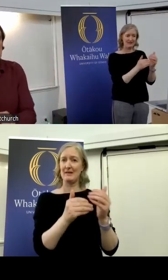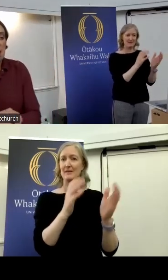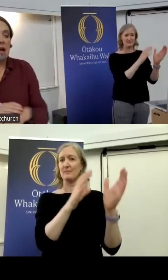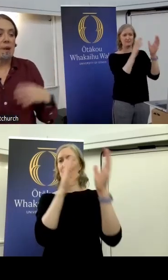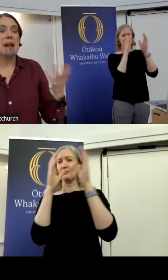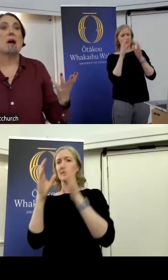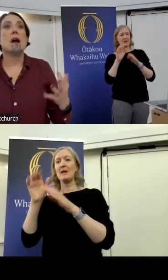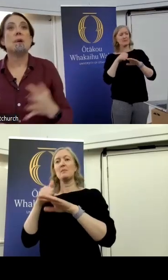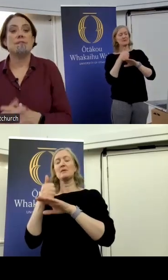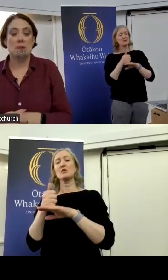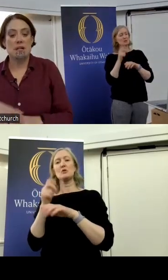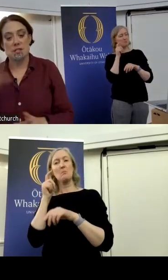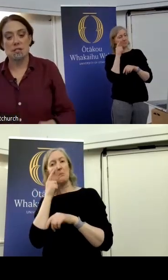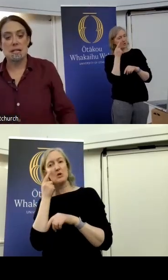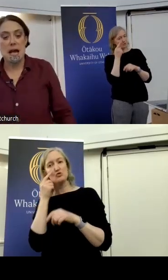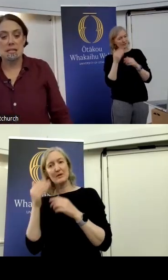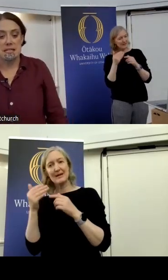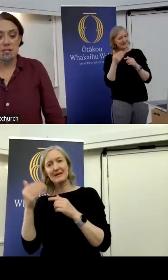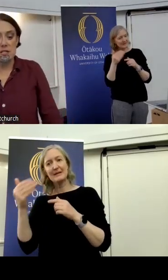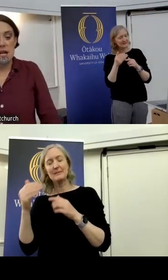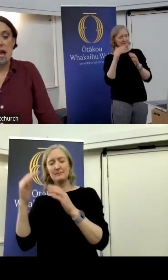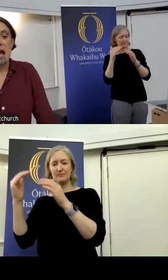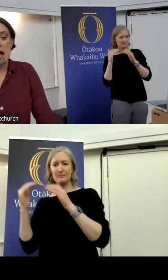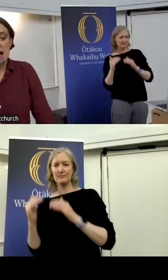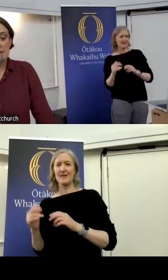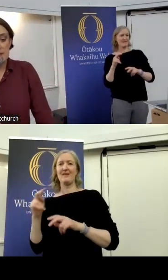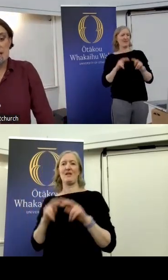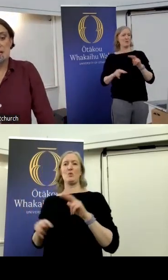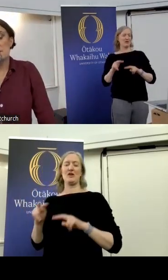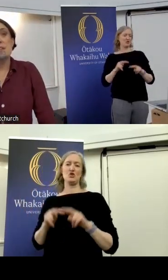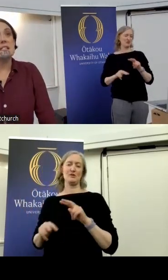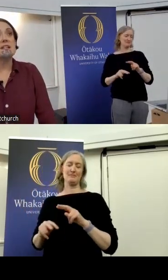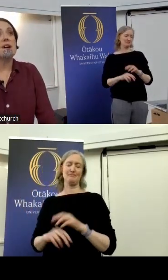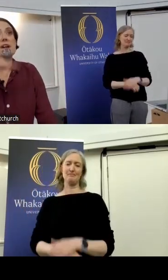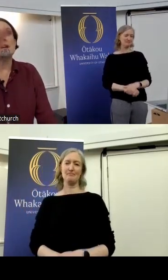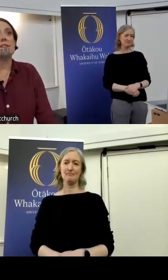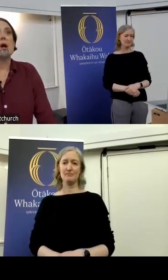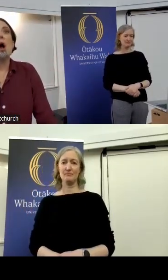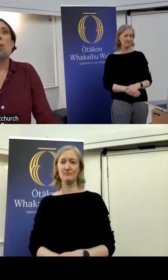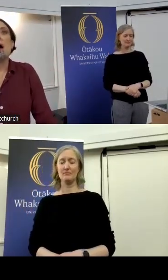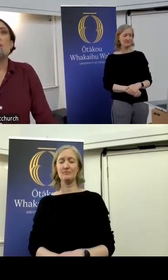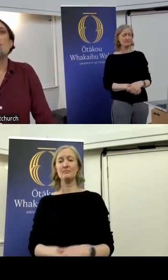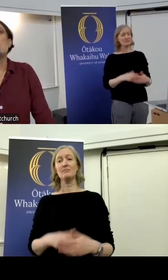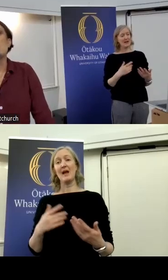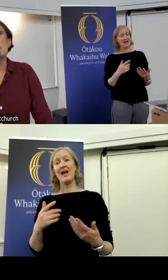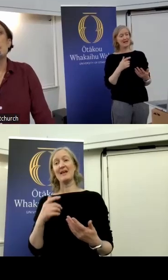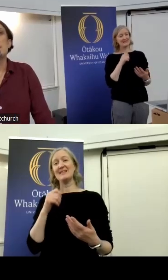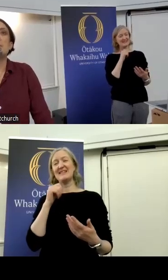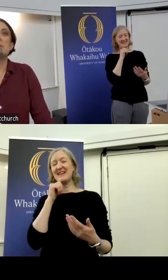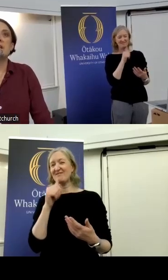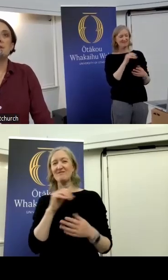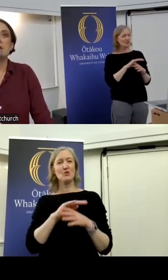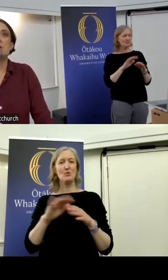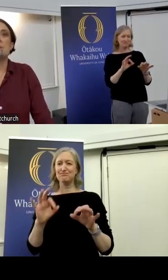monitoring and outcome and evaluation is the last section. And then if necessary, you can think, oh, well, we've got to tweak